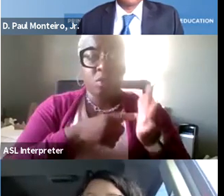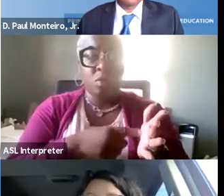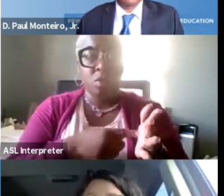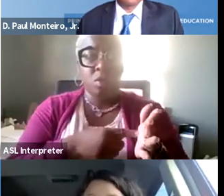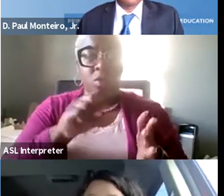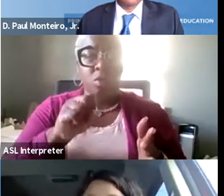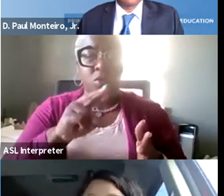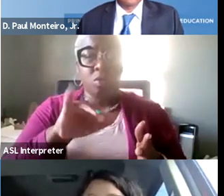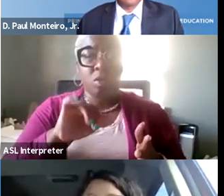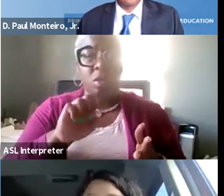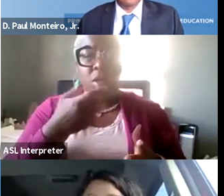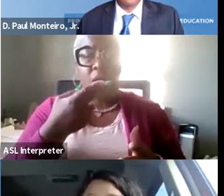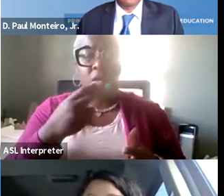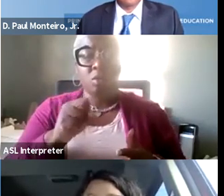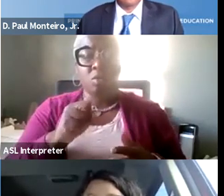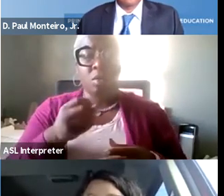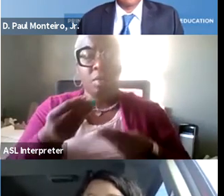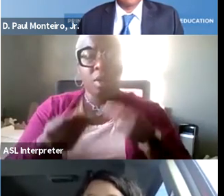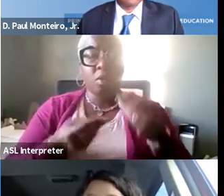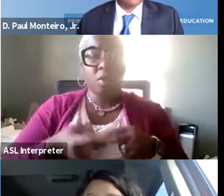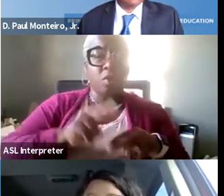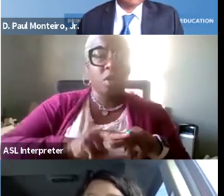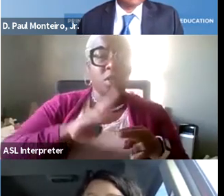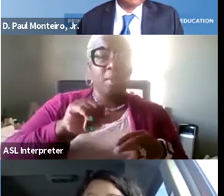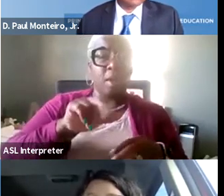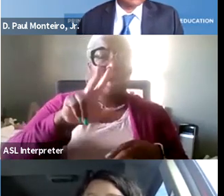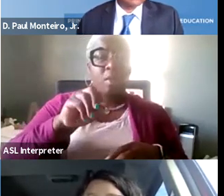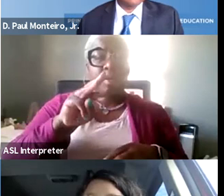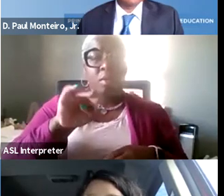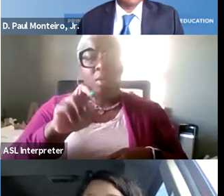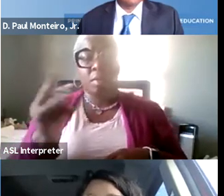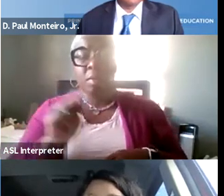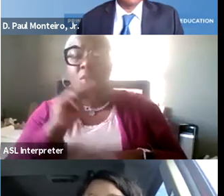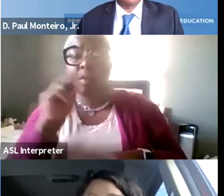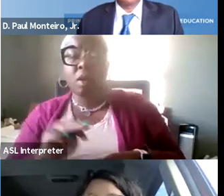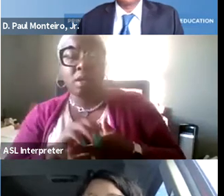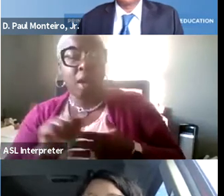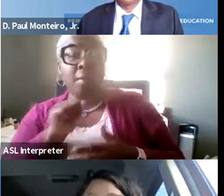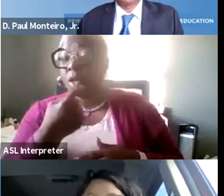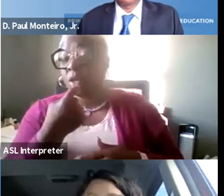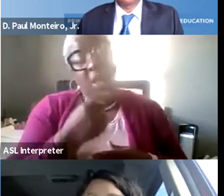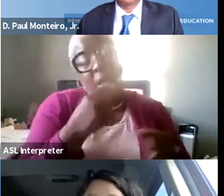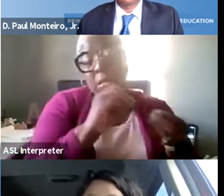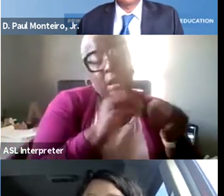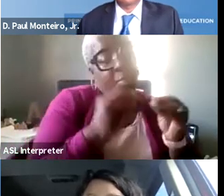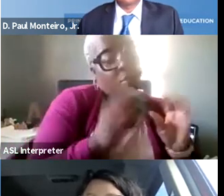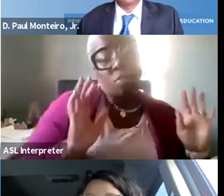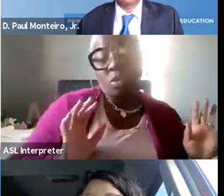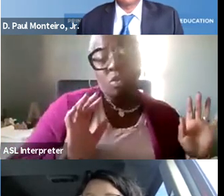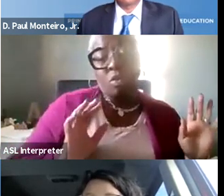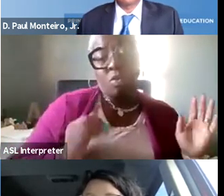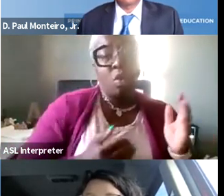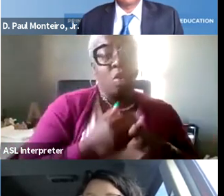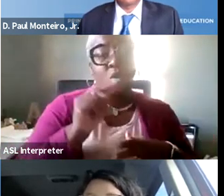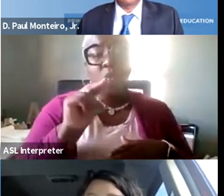Suitland High School budget was projected increased by $30 million. So this isn't something that I'm just rambling off numbers. The new